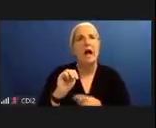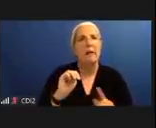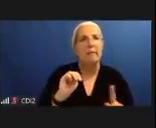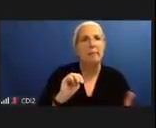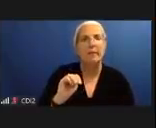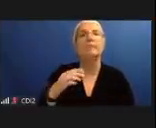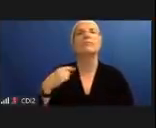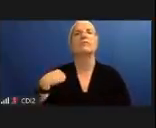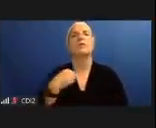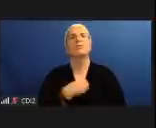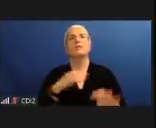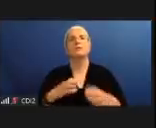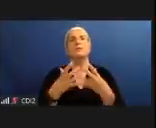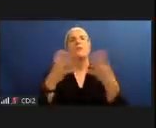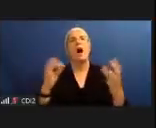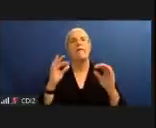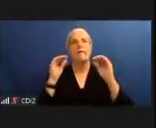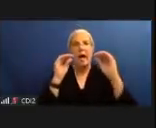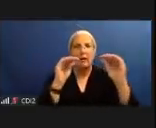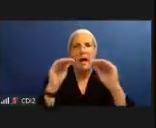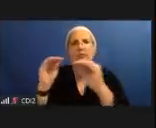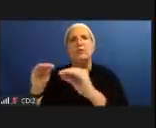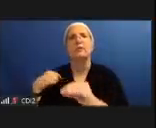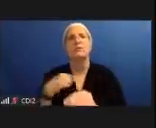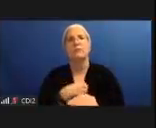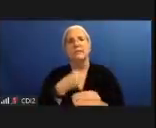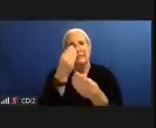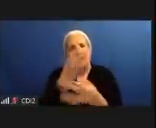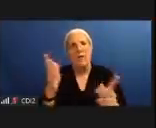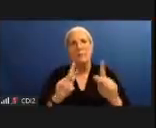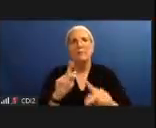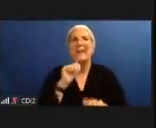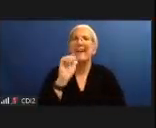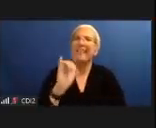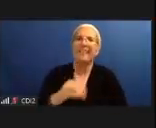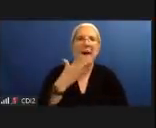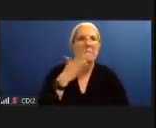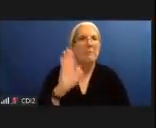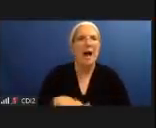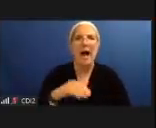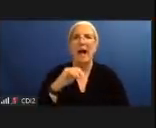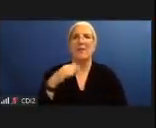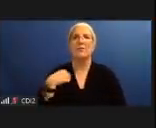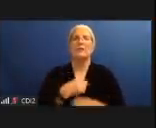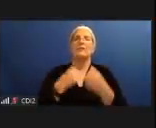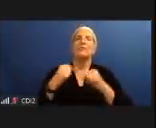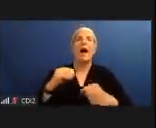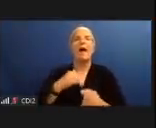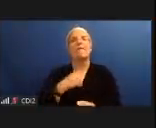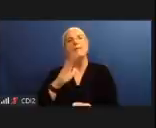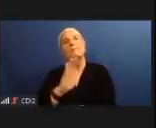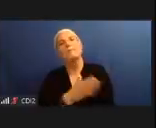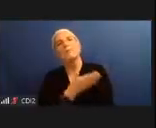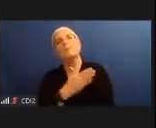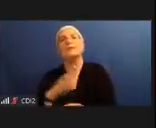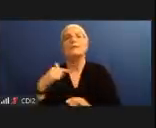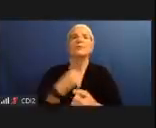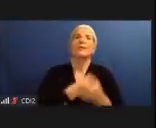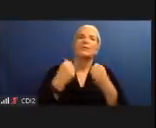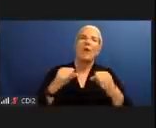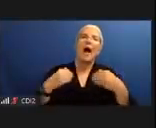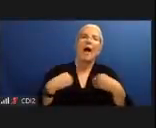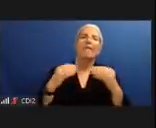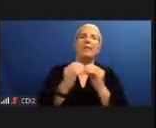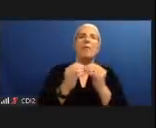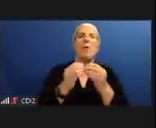that bad. We try to play music so the atmosphere is fun. We have stickers and